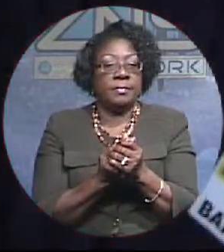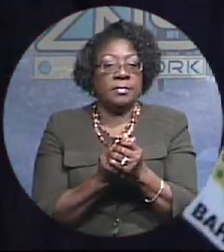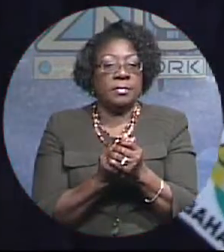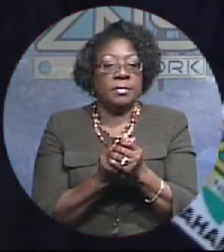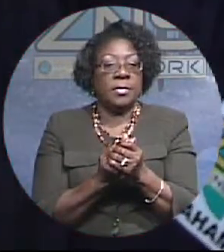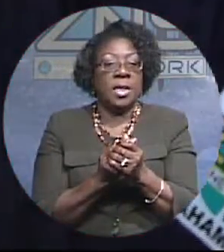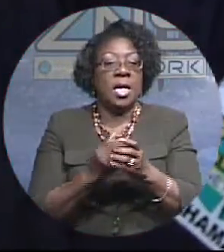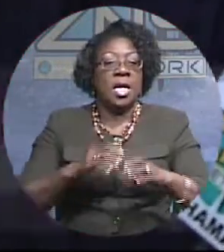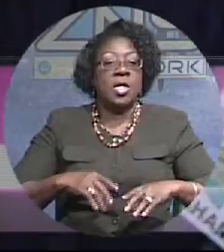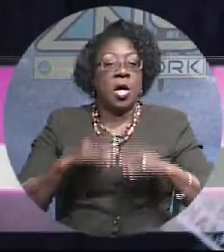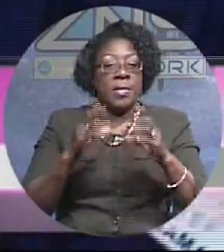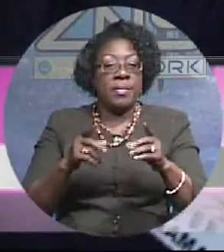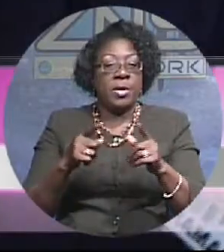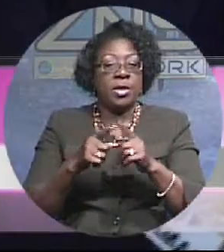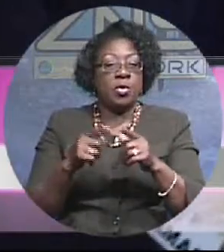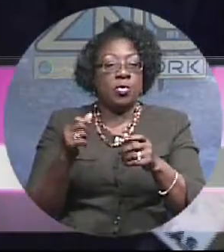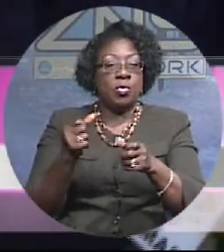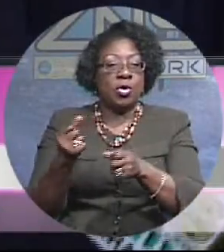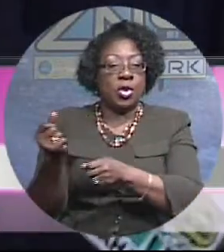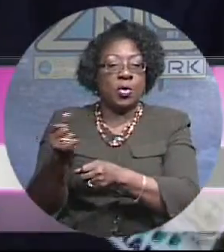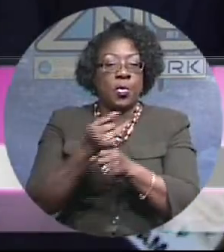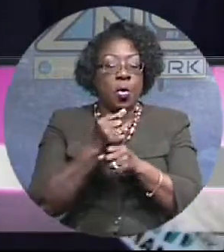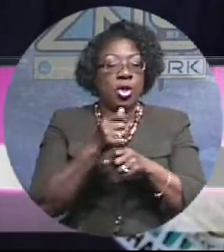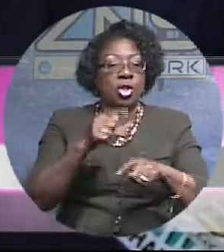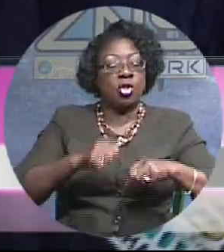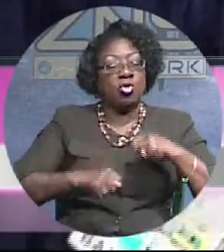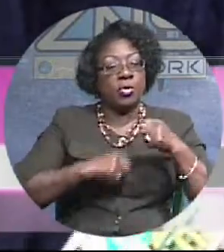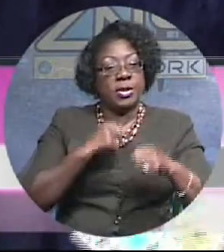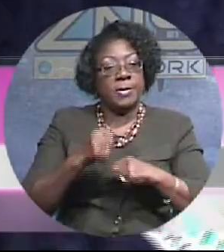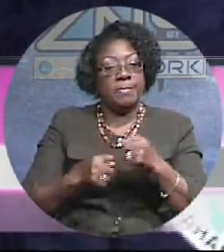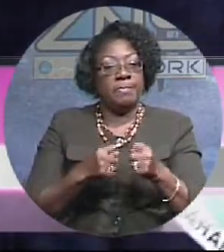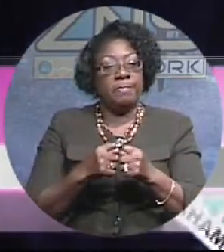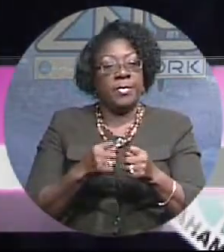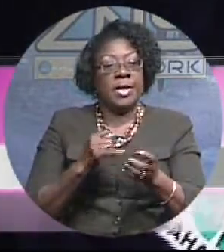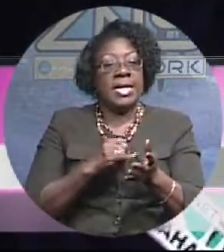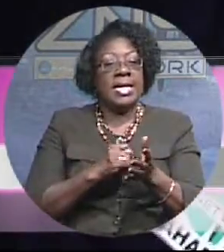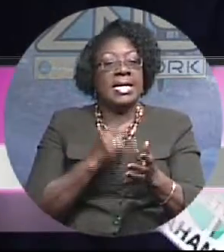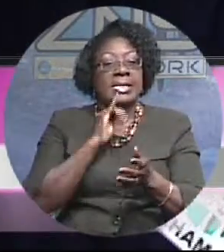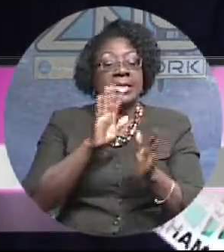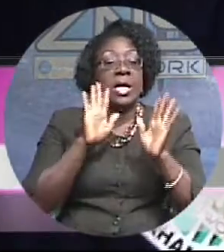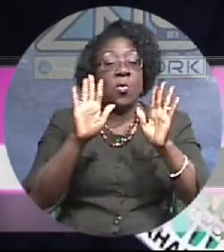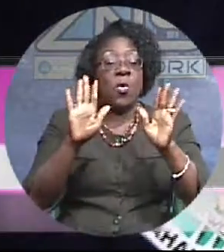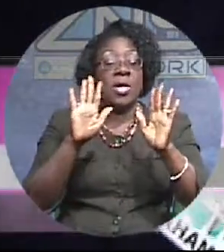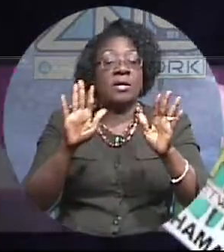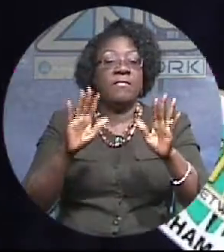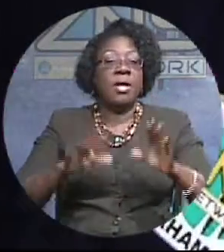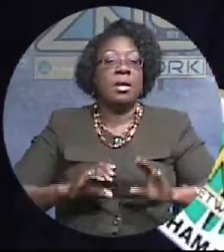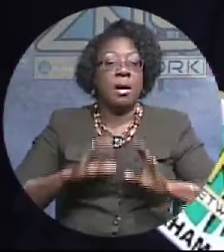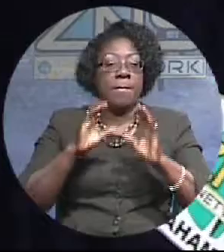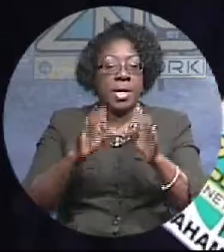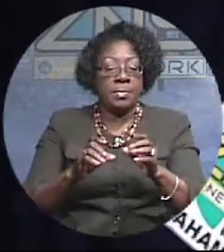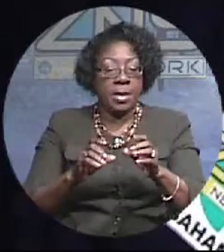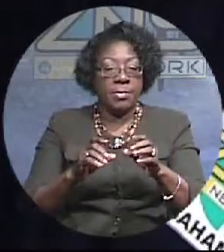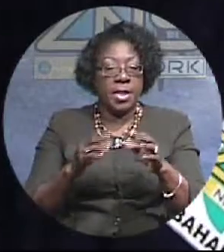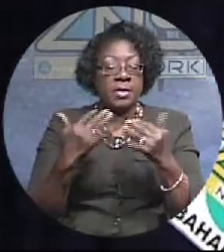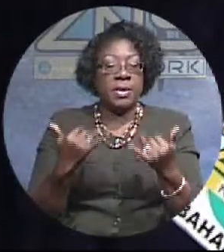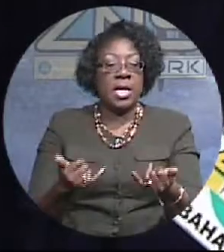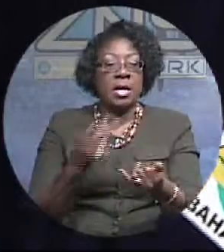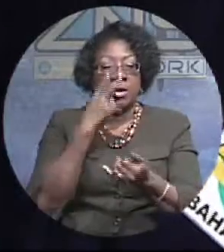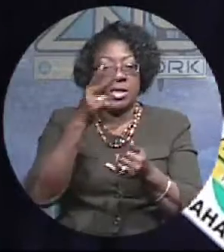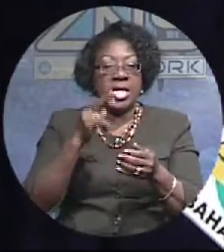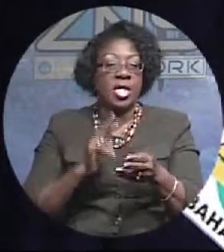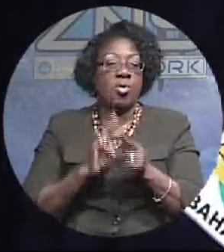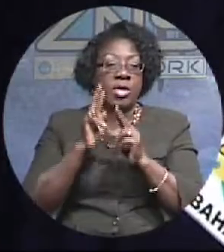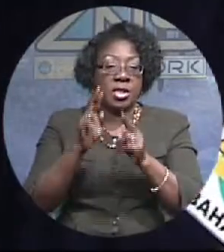The commitment to sports tourism is a wonderful commitment because we are now seeing the